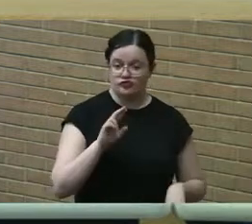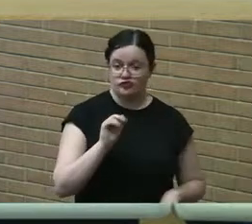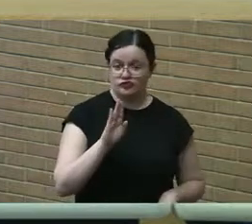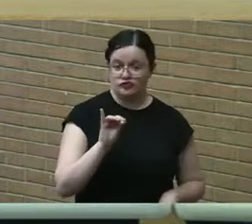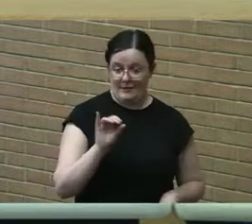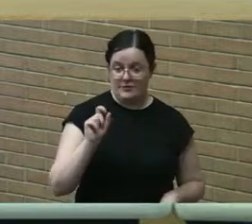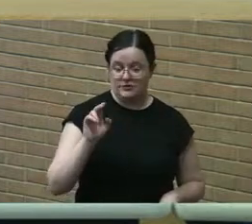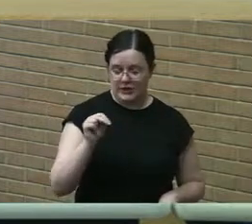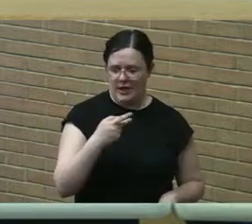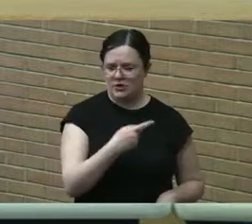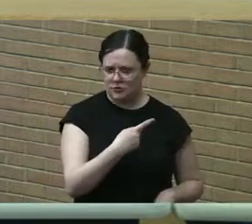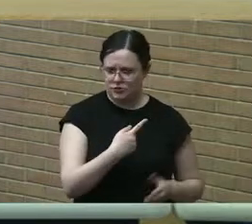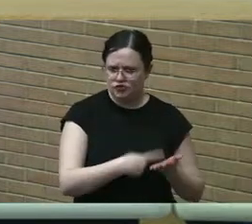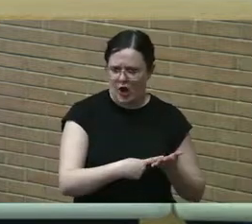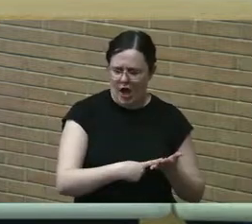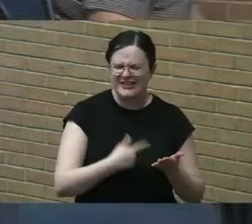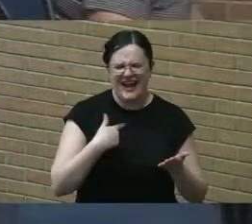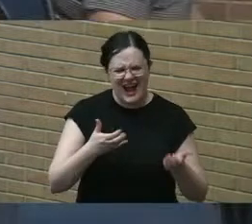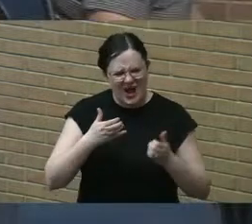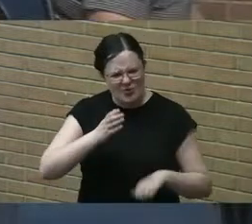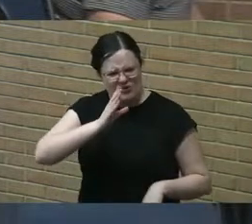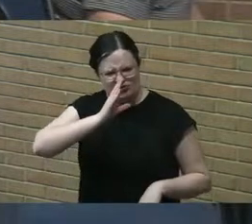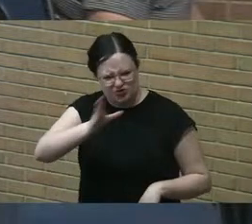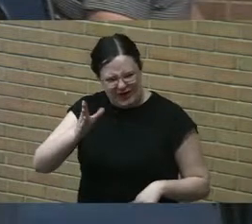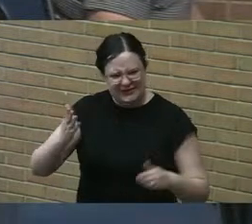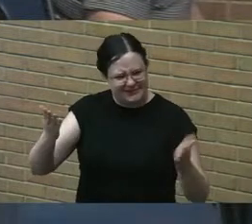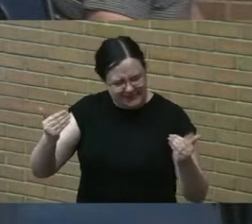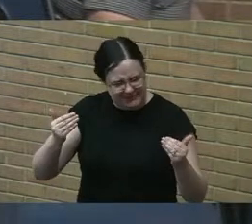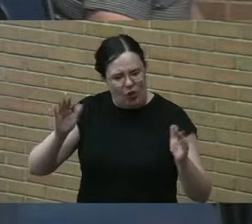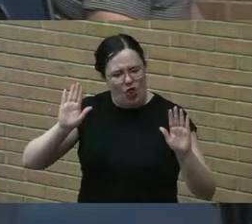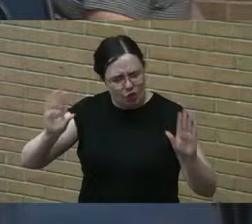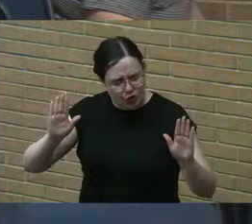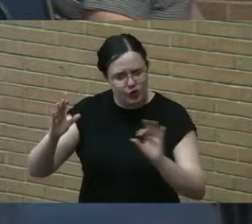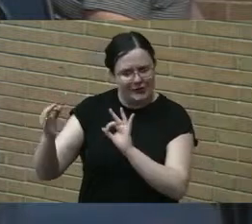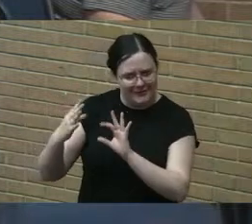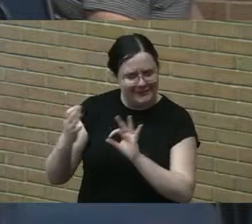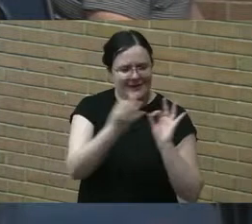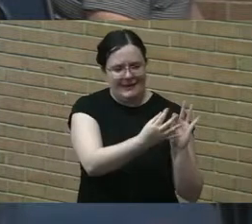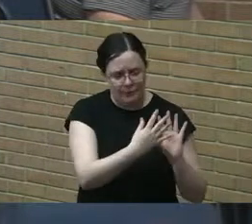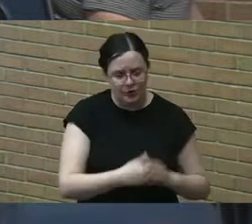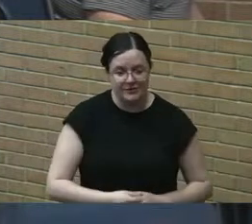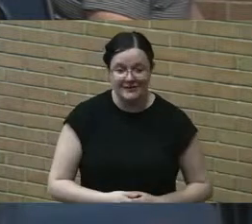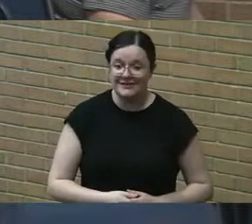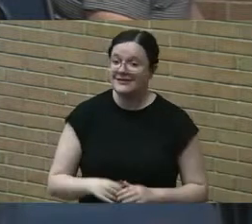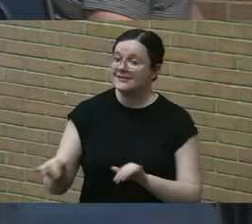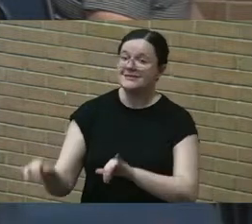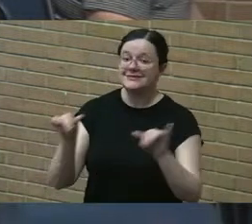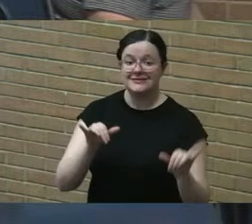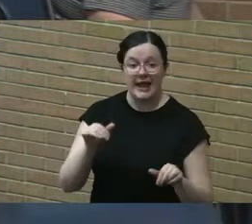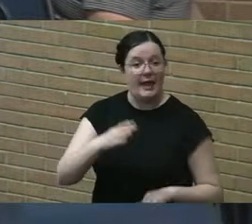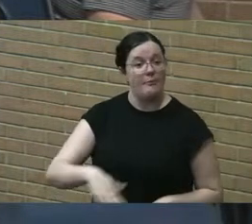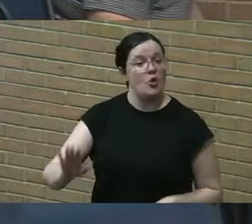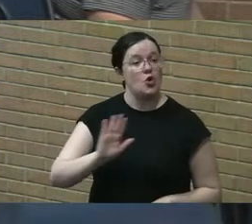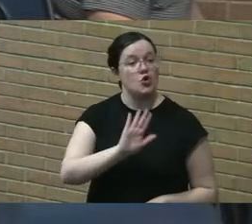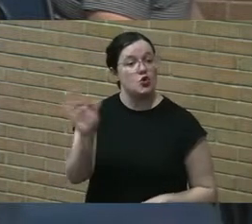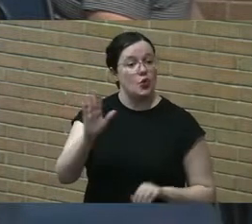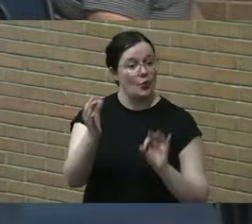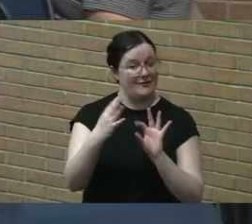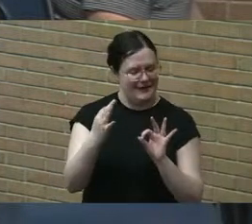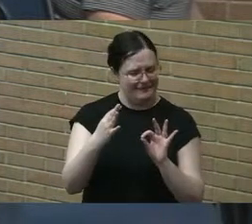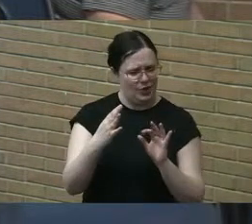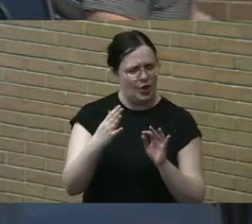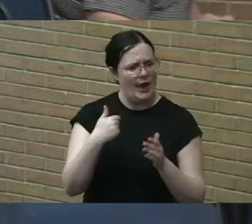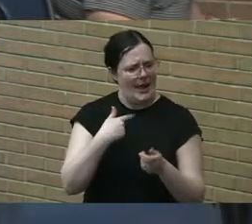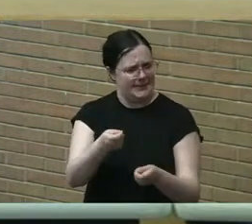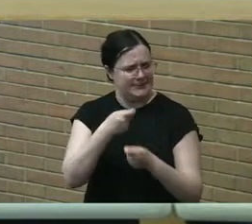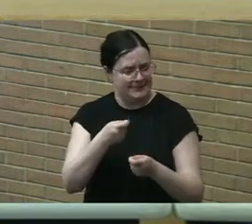want to hear directly their input, just as I've heard directly your input. Rabbis, neither one of them could